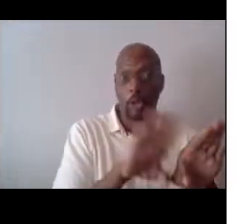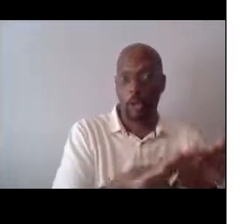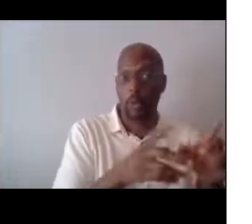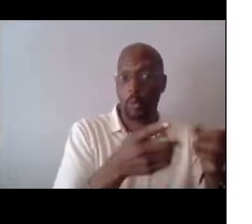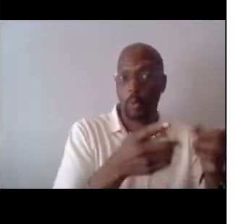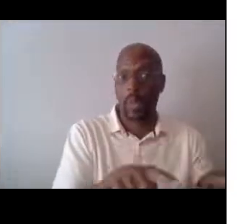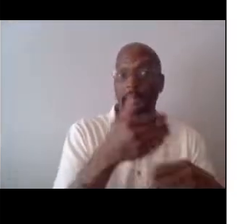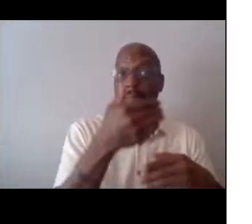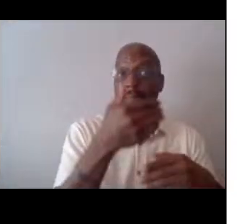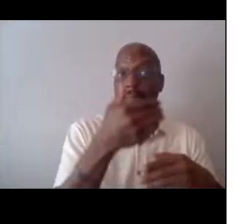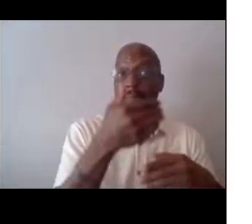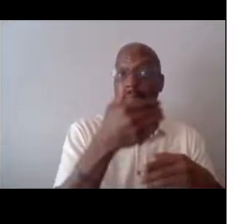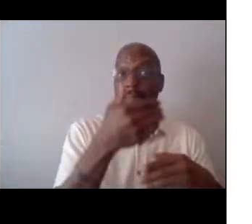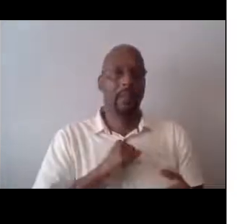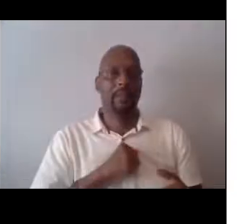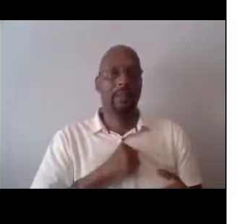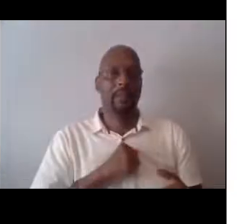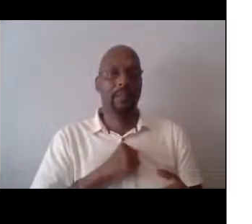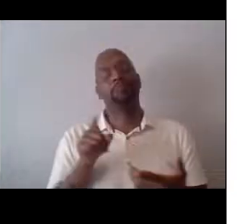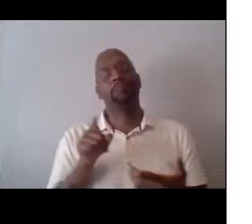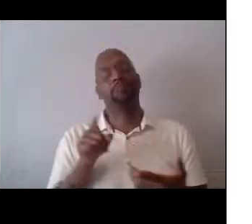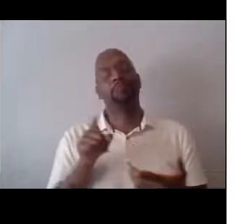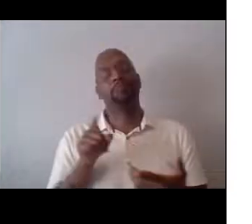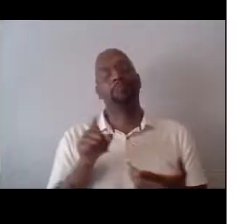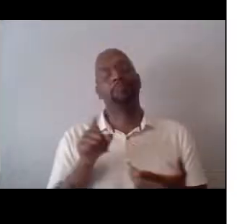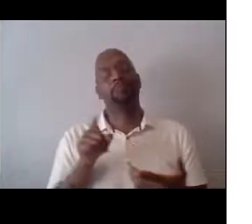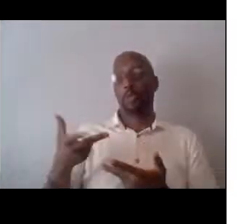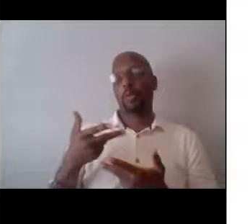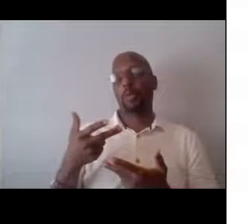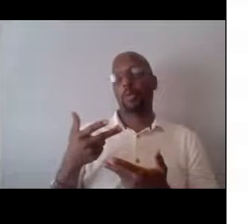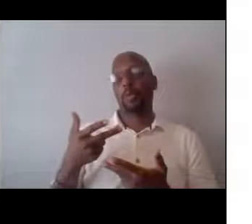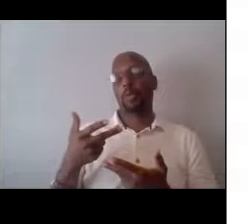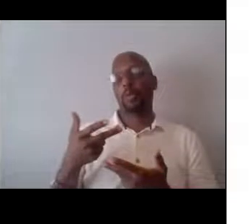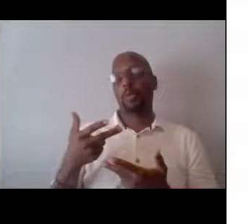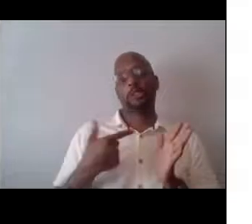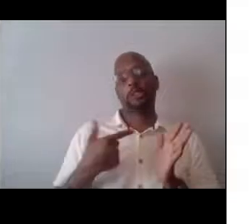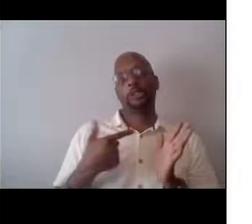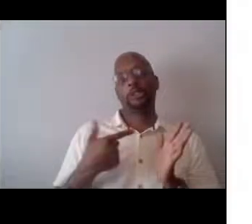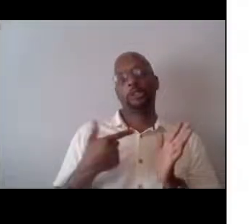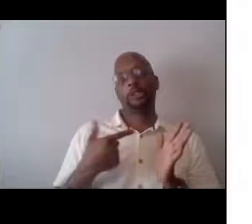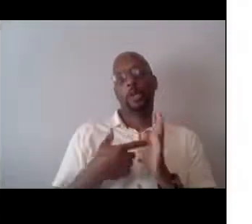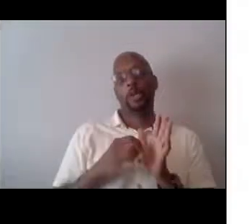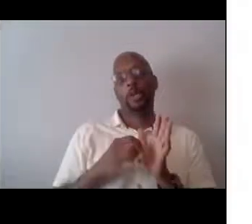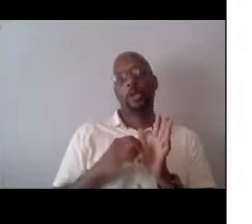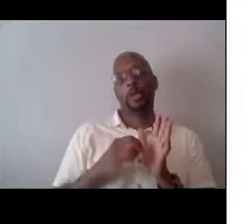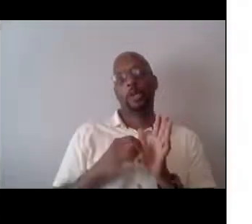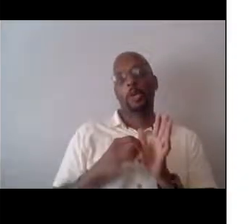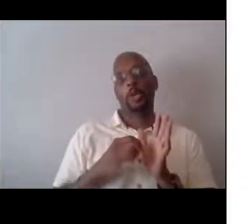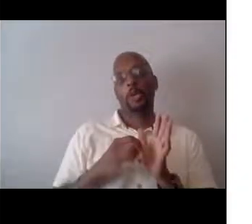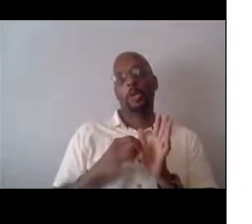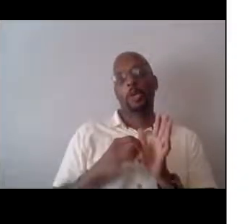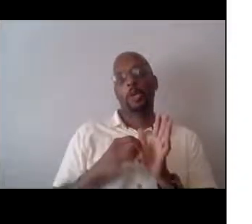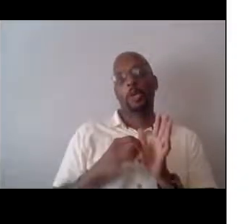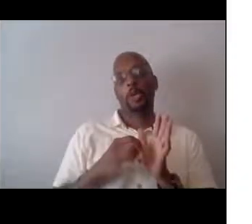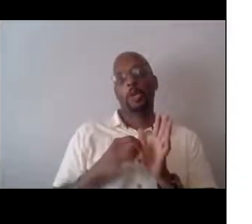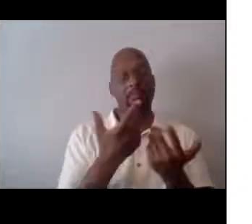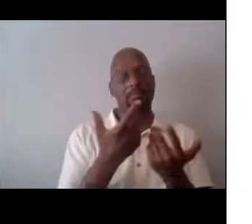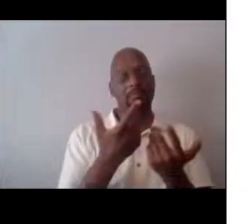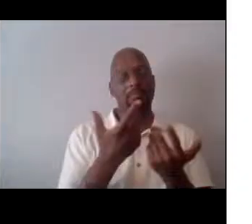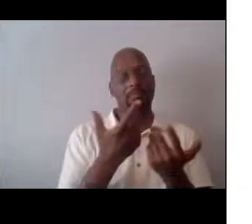myself, Avital, and Sequoia, representing all three agencies, reviewed each of the applications. We also enlisted support from